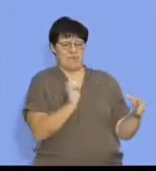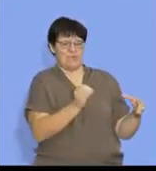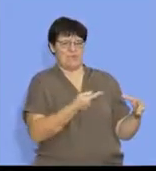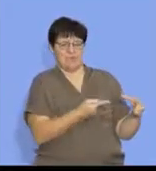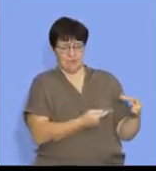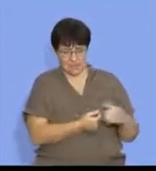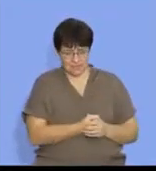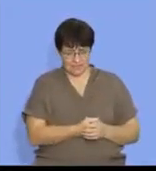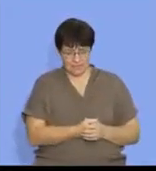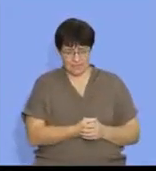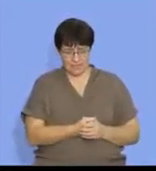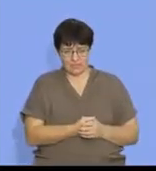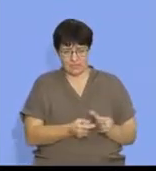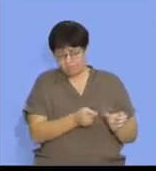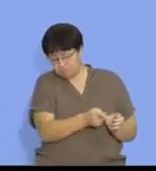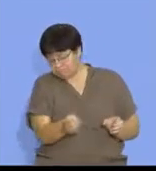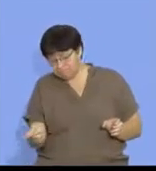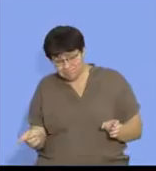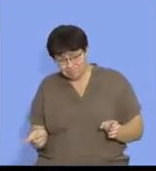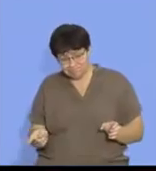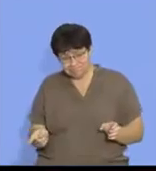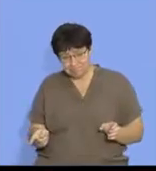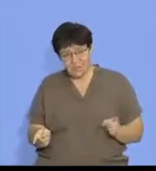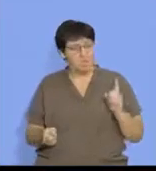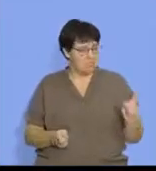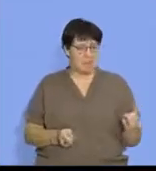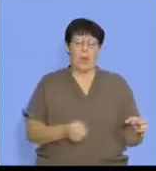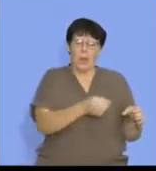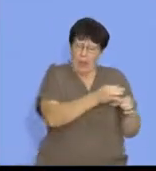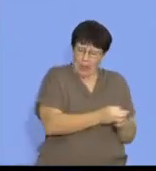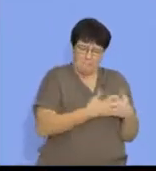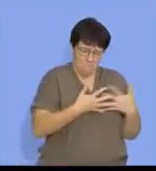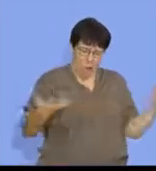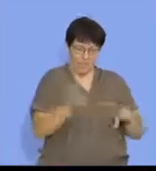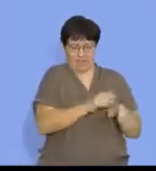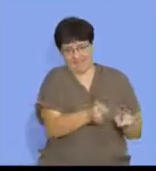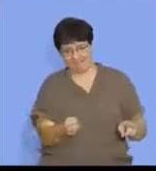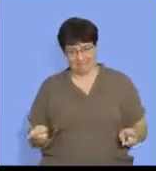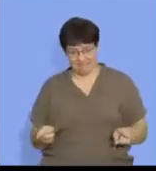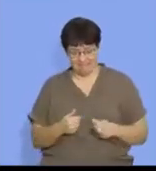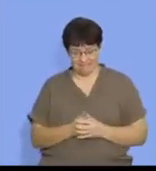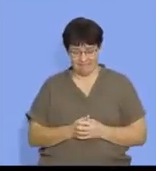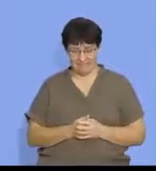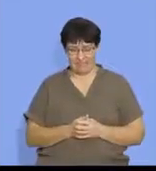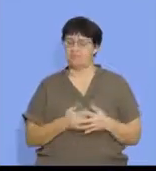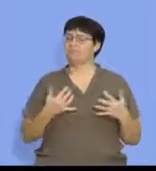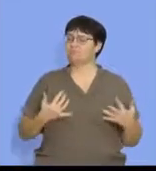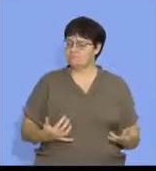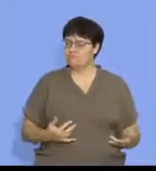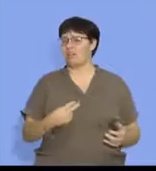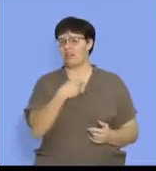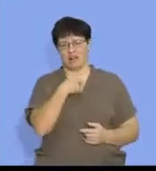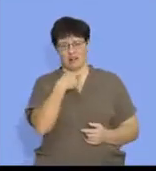living characteristics. Out of all of our microorganisms, they are the smallest. Okay, so they are the smallest, and